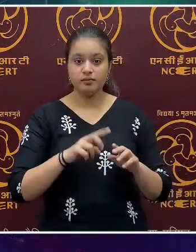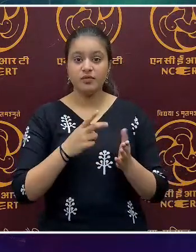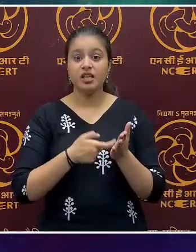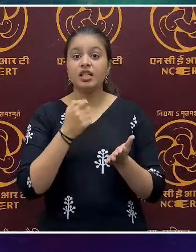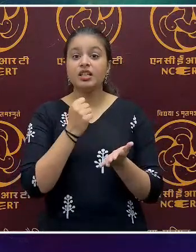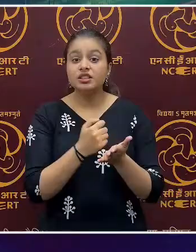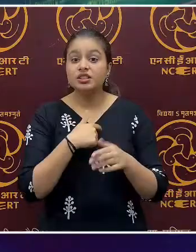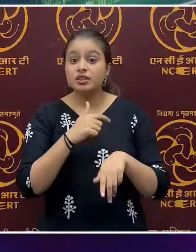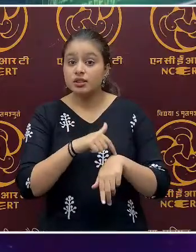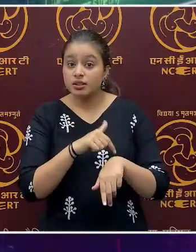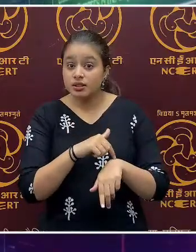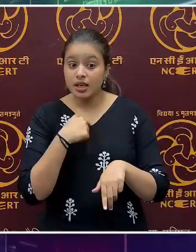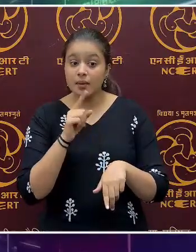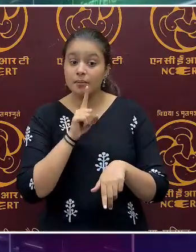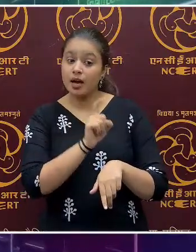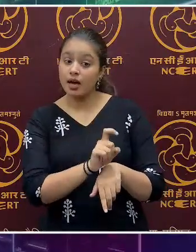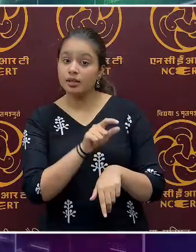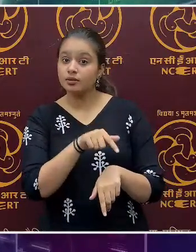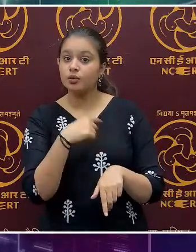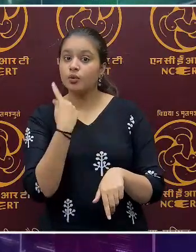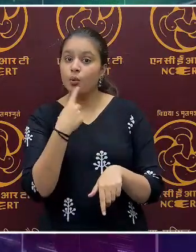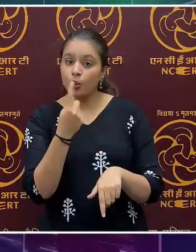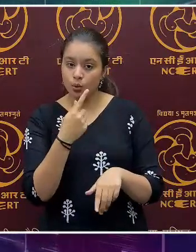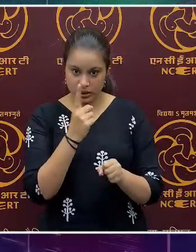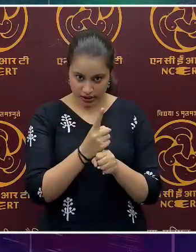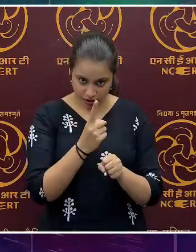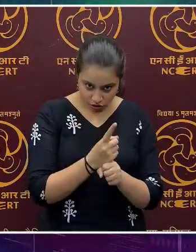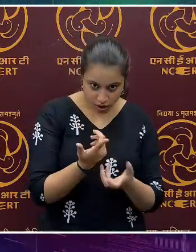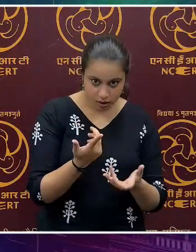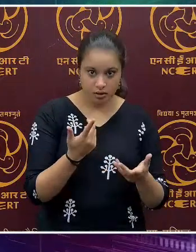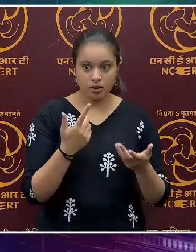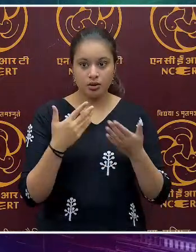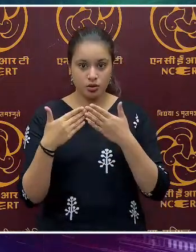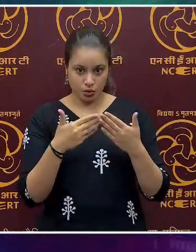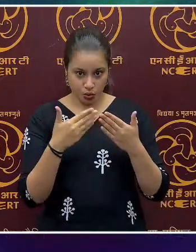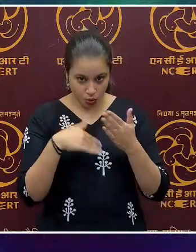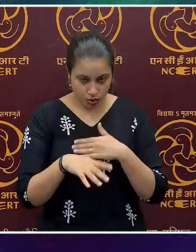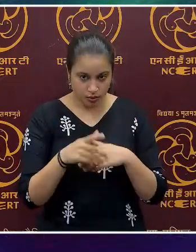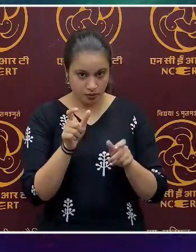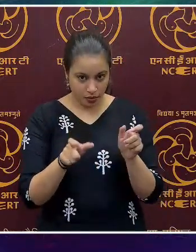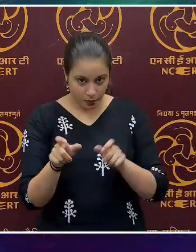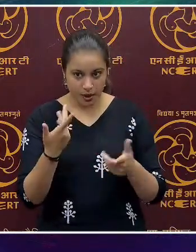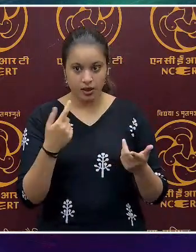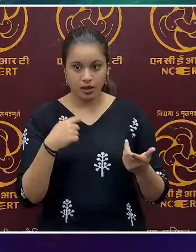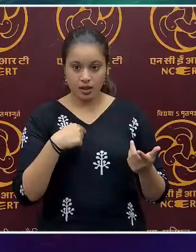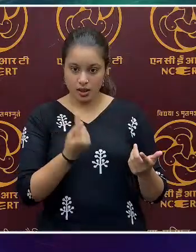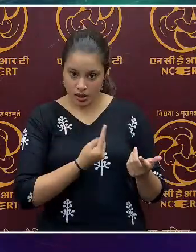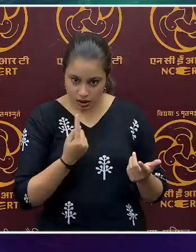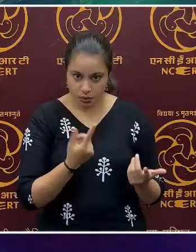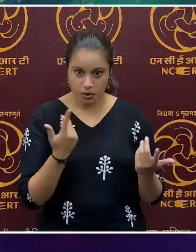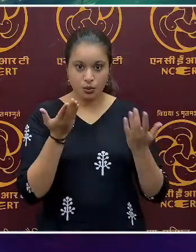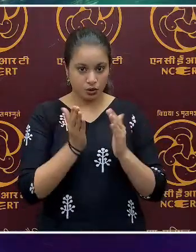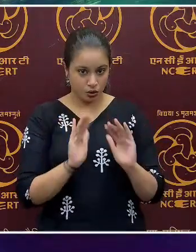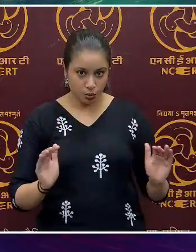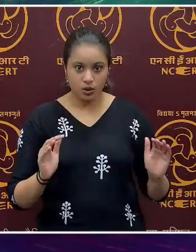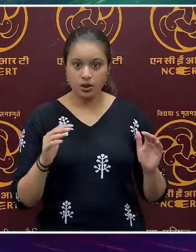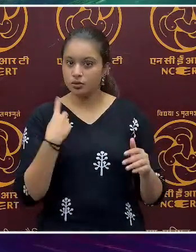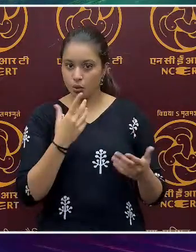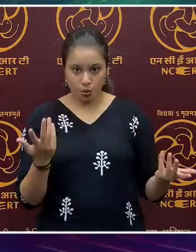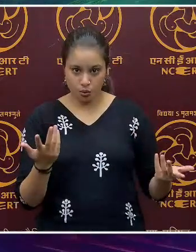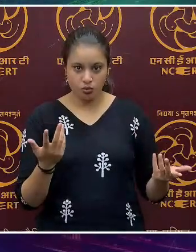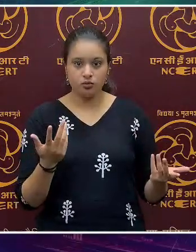will ask like you are logging as what, like as a teacher, as a faculty, or as a individual. So they have their categories. Yeah, yeah, yeah. Okay. Yes, yes, yes. Okay.